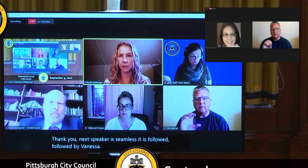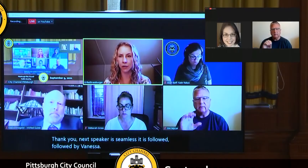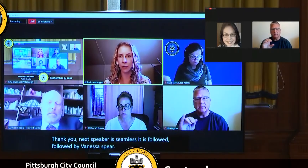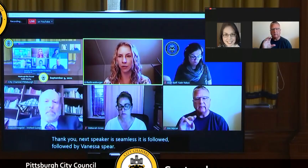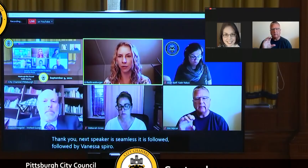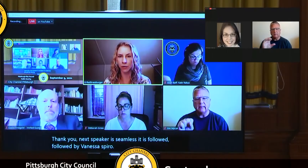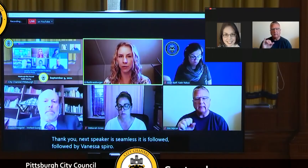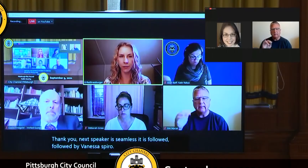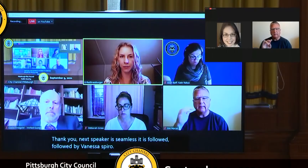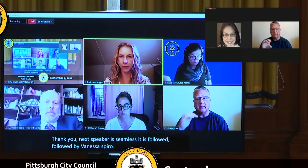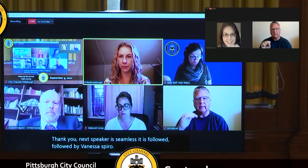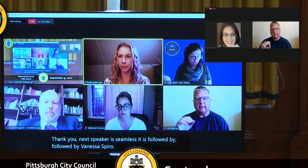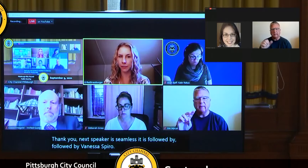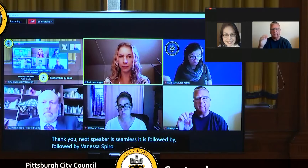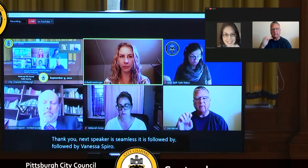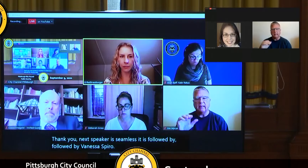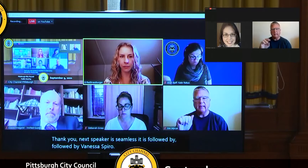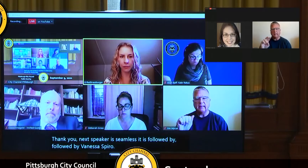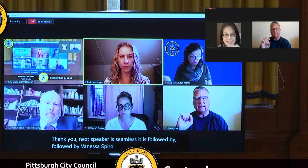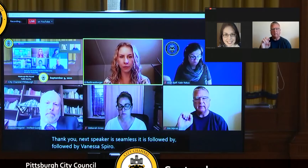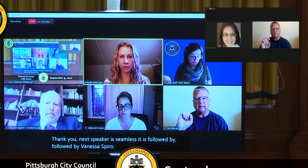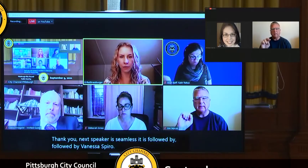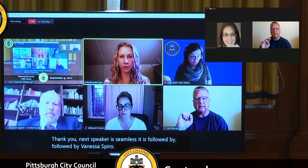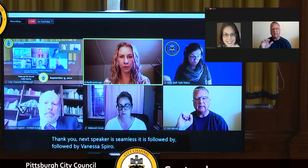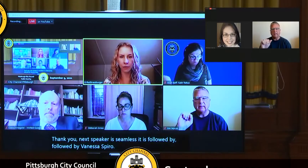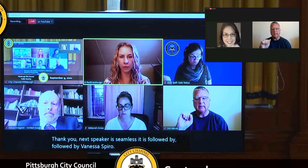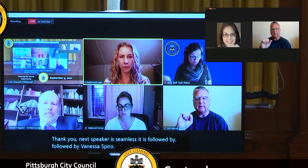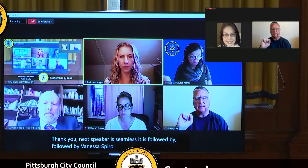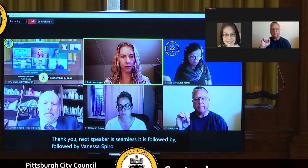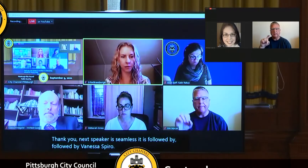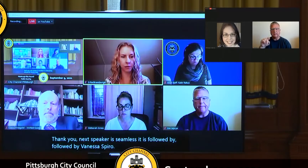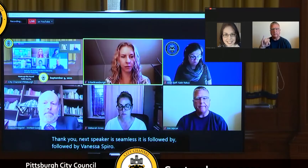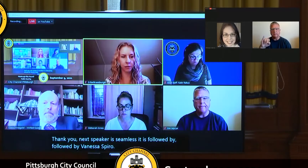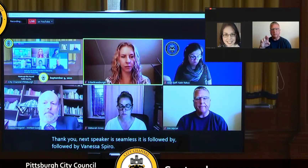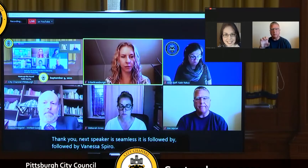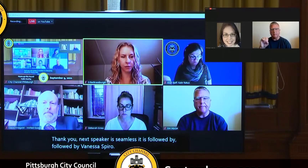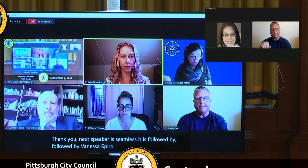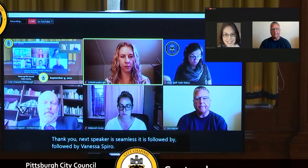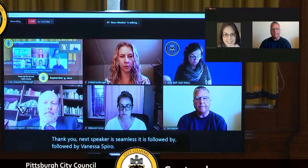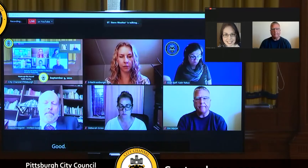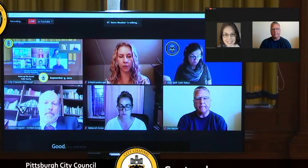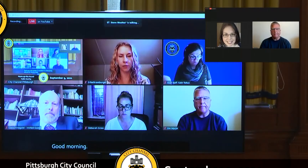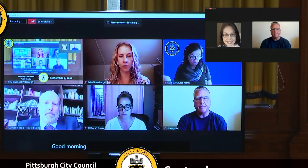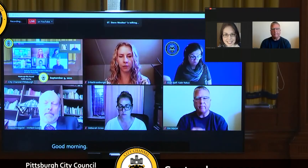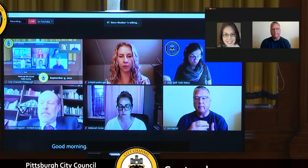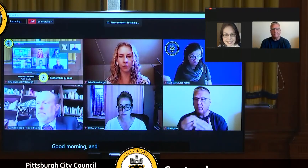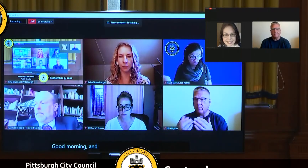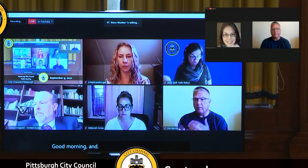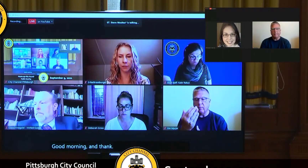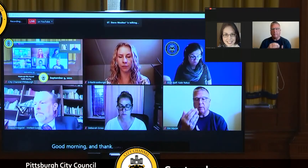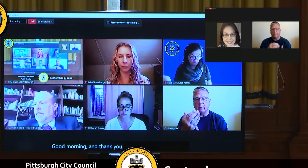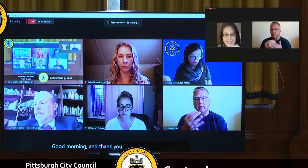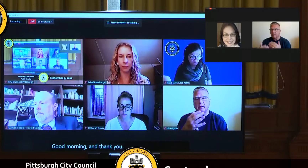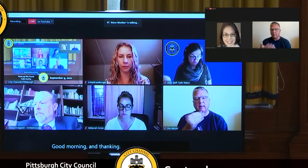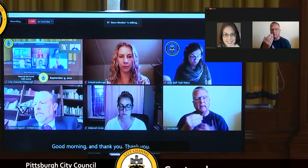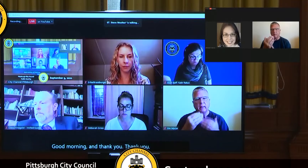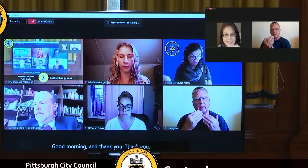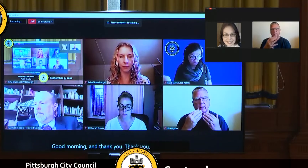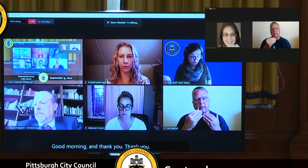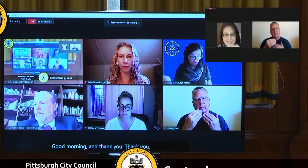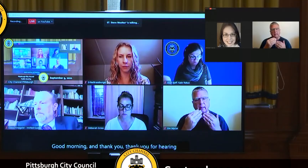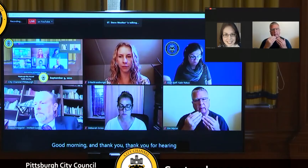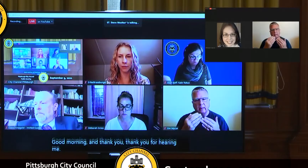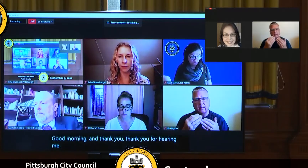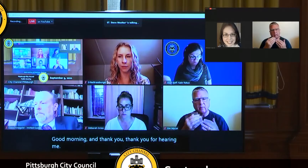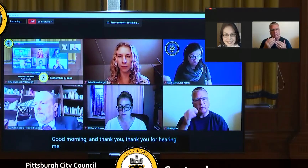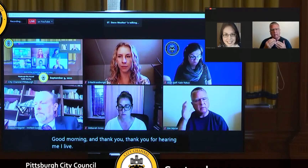Vanessa Spiro. Good morning, and thank you for hearing me. I